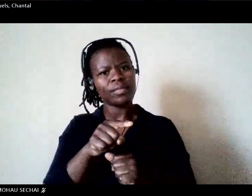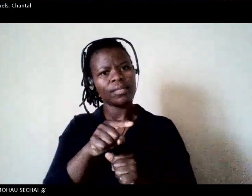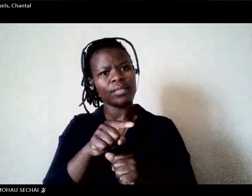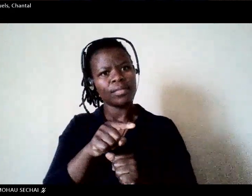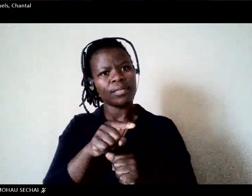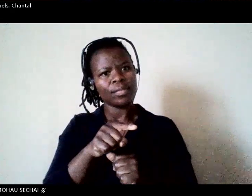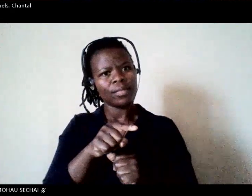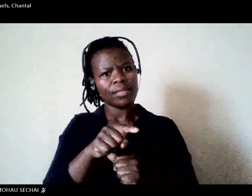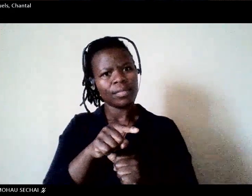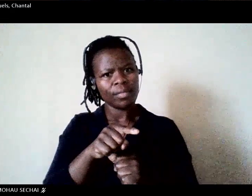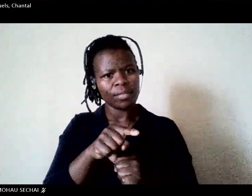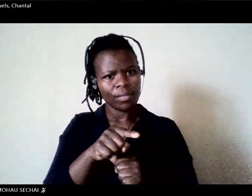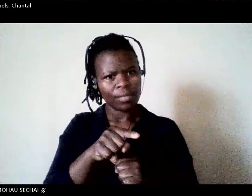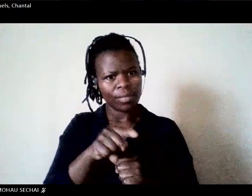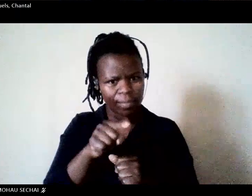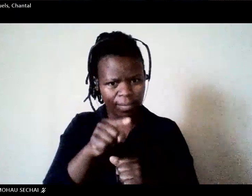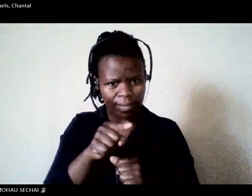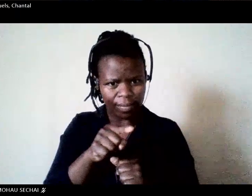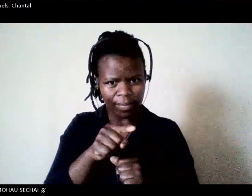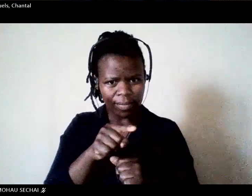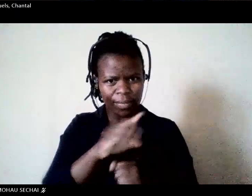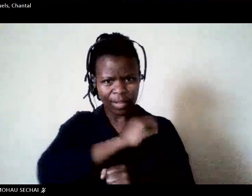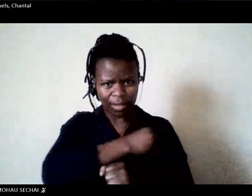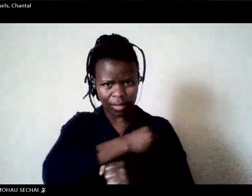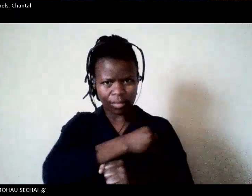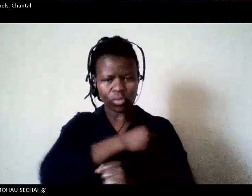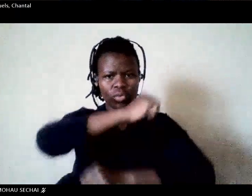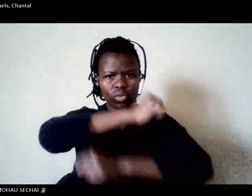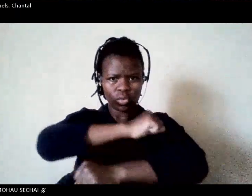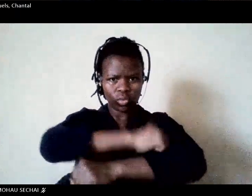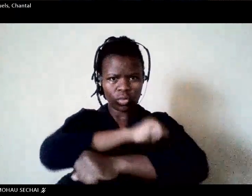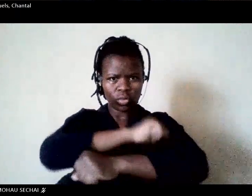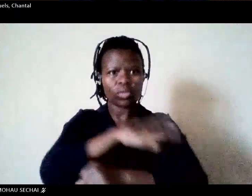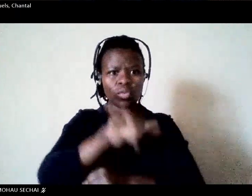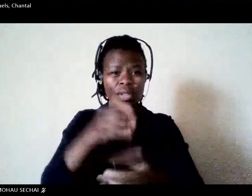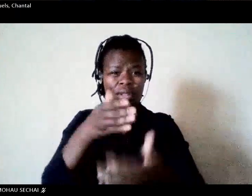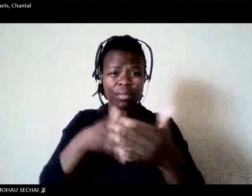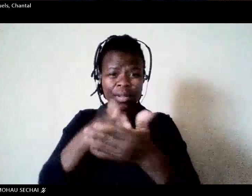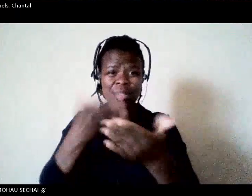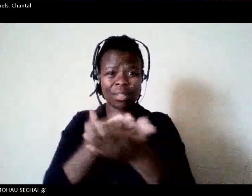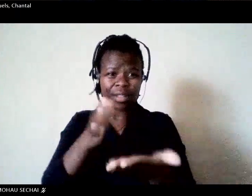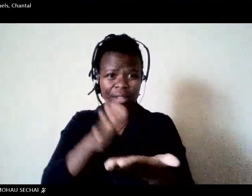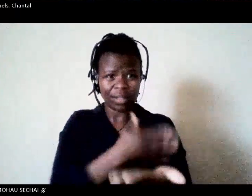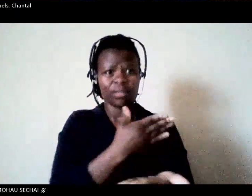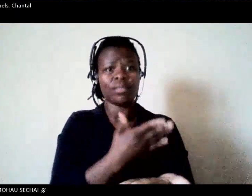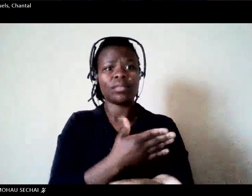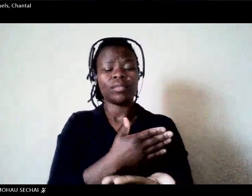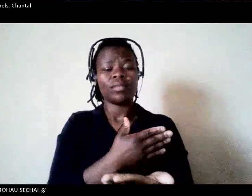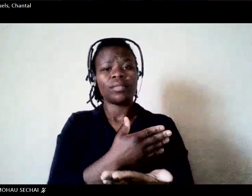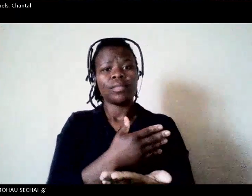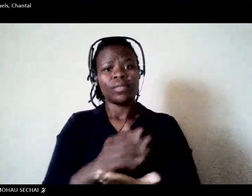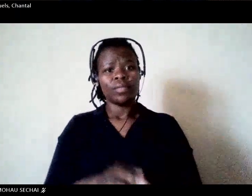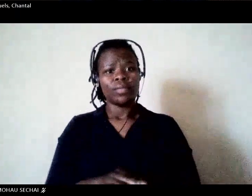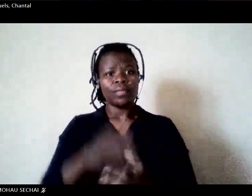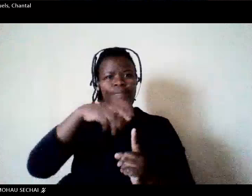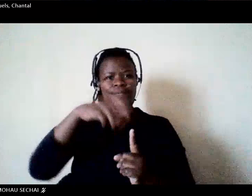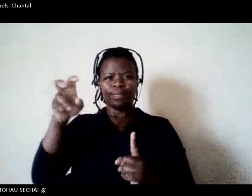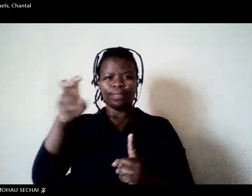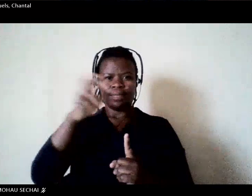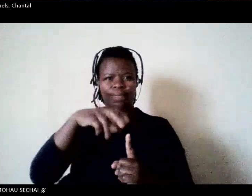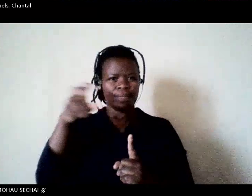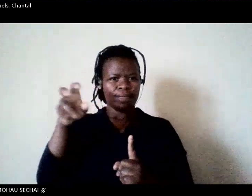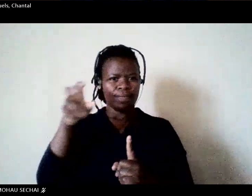the students by maintaining barriers that could be removed. The refusal also reinforces a deficit narrative. Yeah, it's all the things we'll be speaking about. It's what